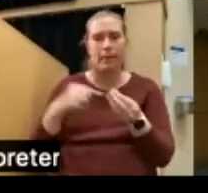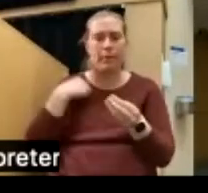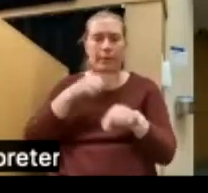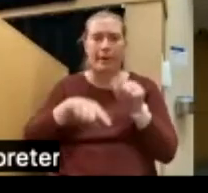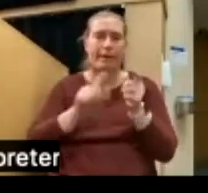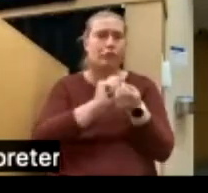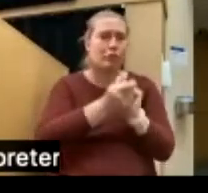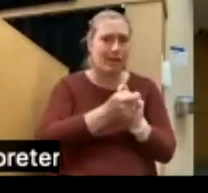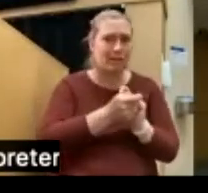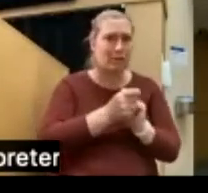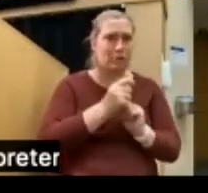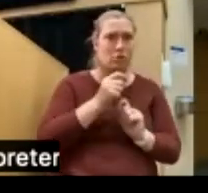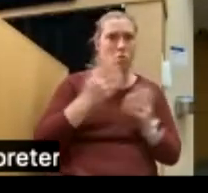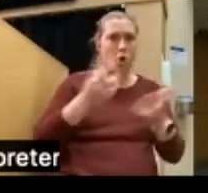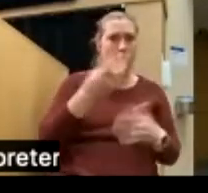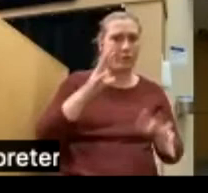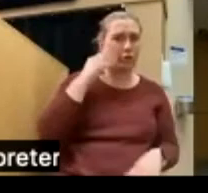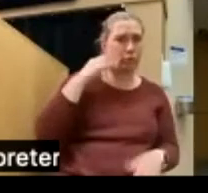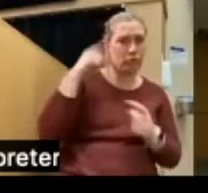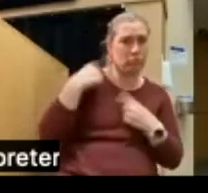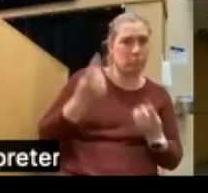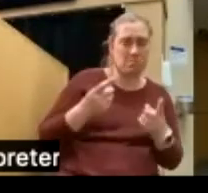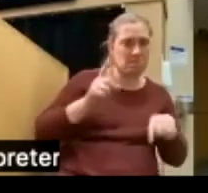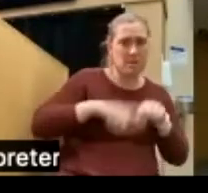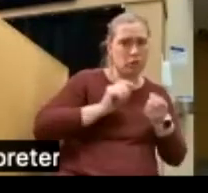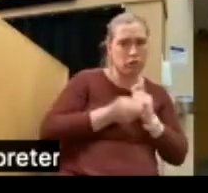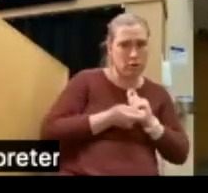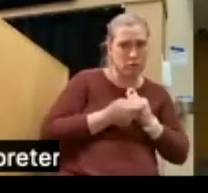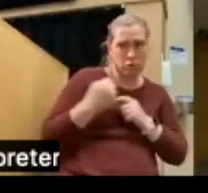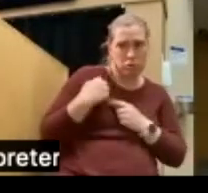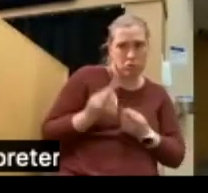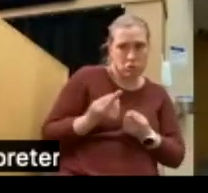change the experiences that happen to us, but